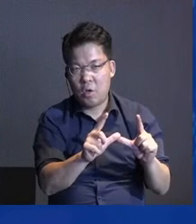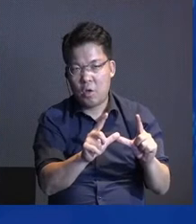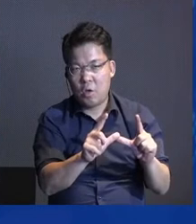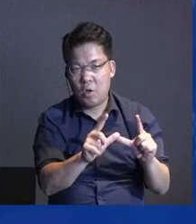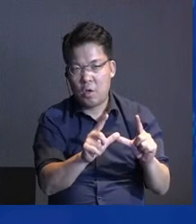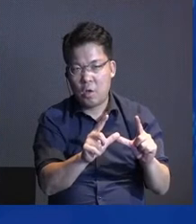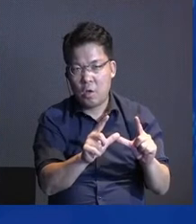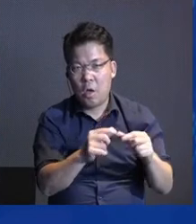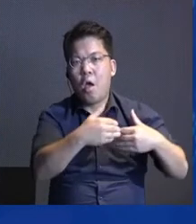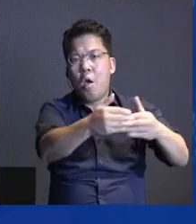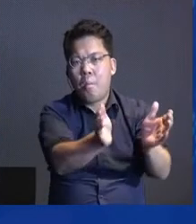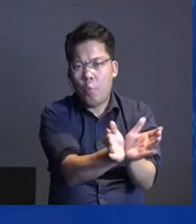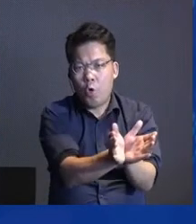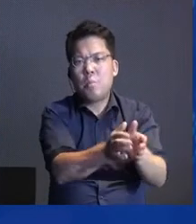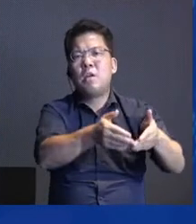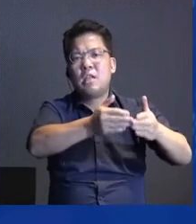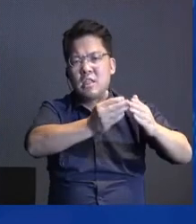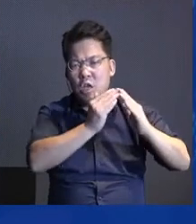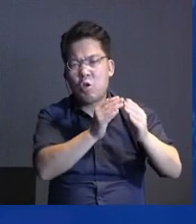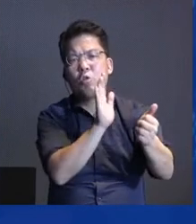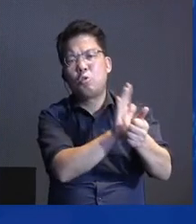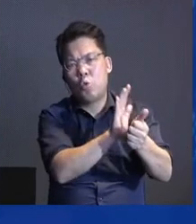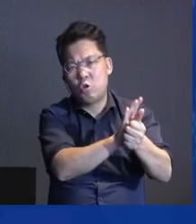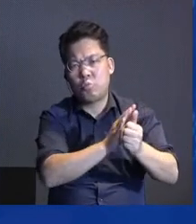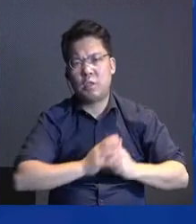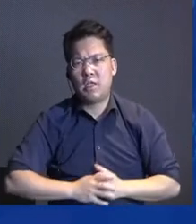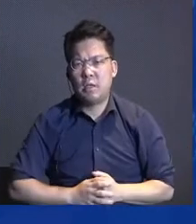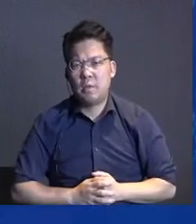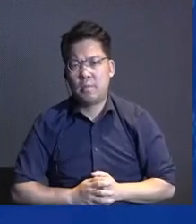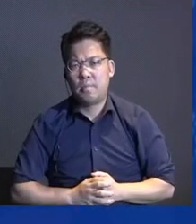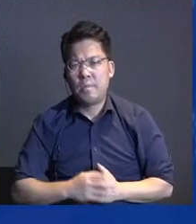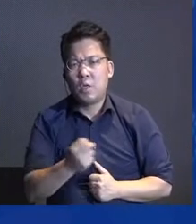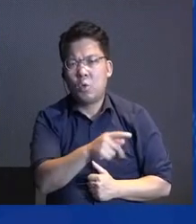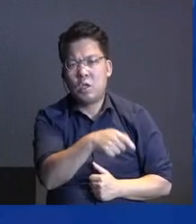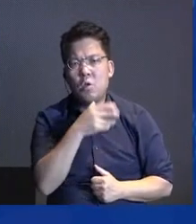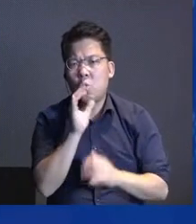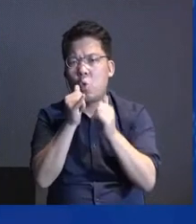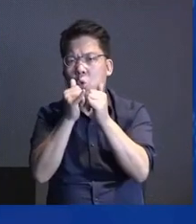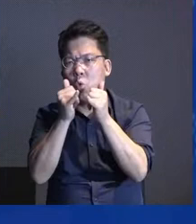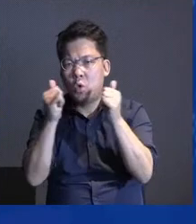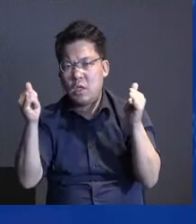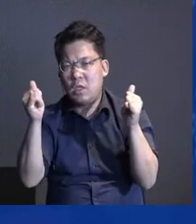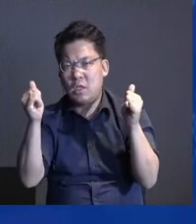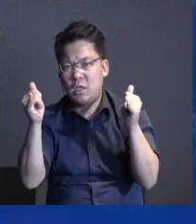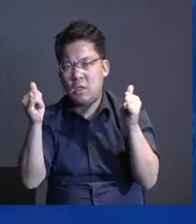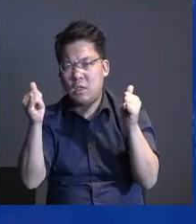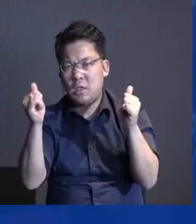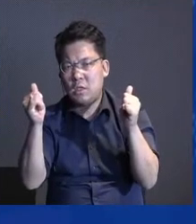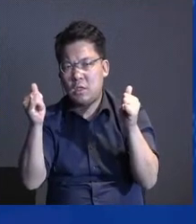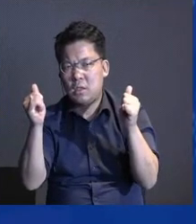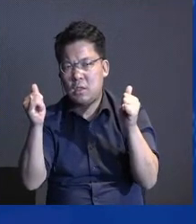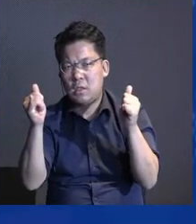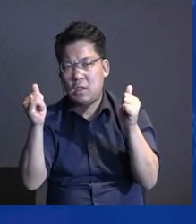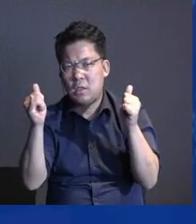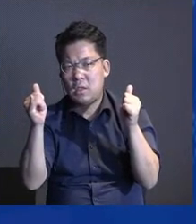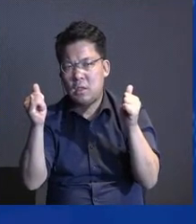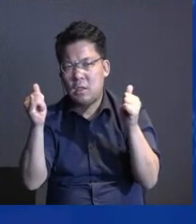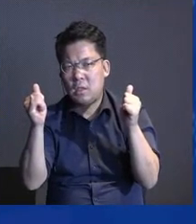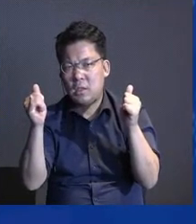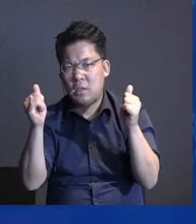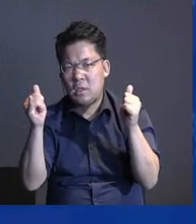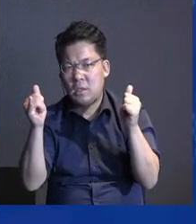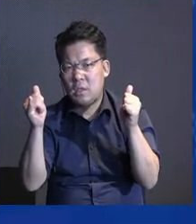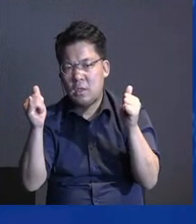only as beneficiaries. They should engage in activities of participation and